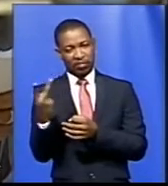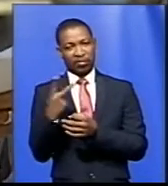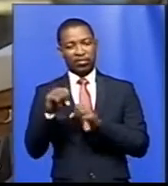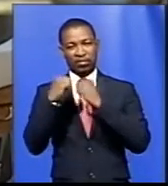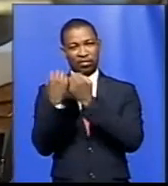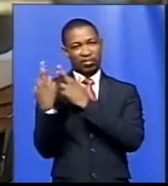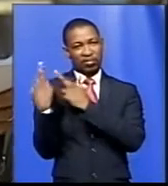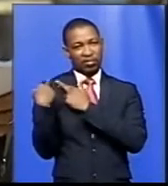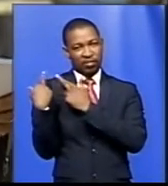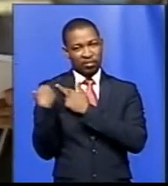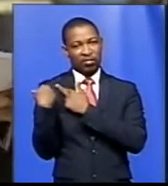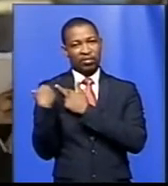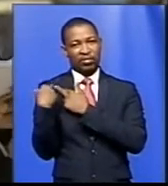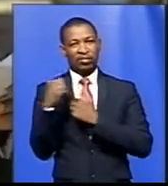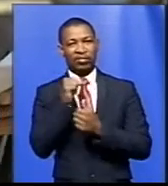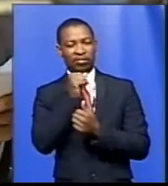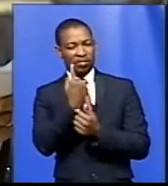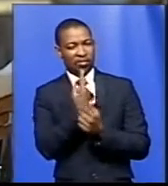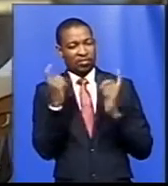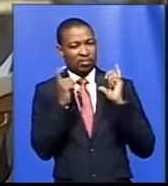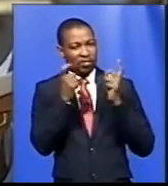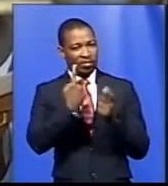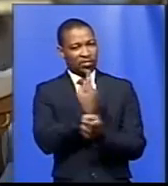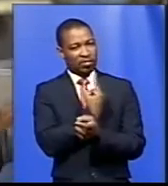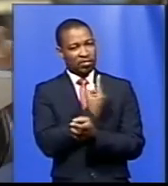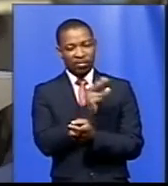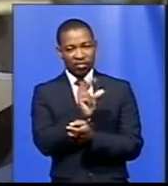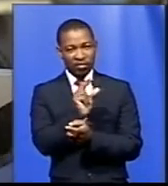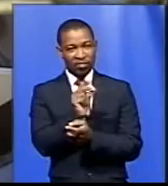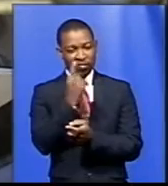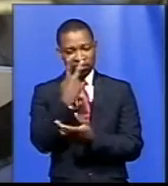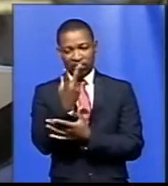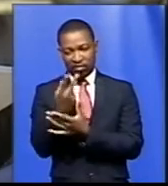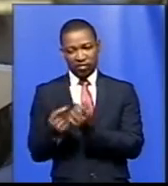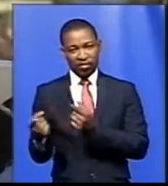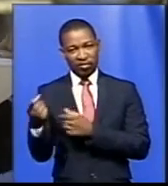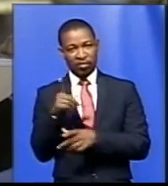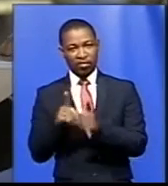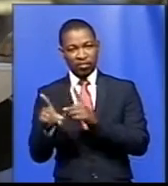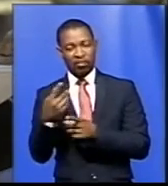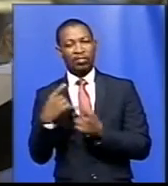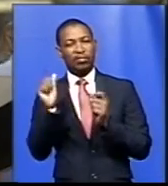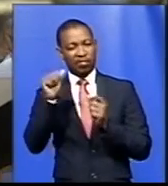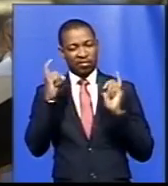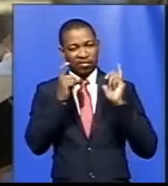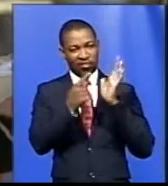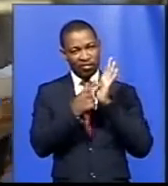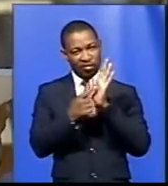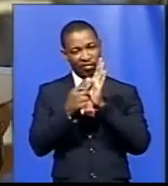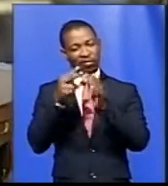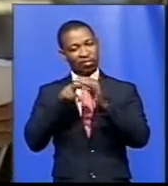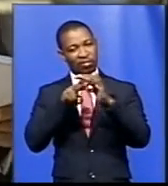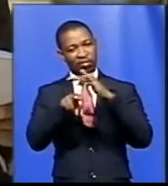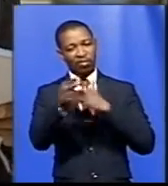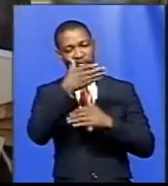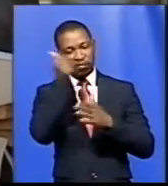responsibility and not that of the government alone. While the government has shown and continues to show visionary leadership